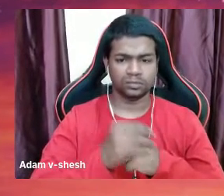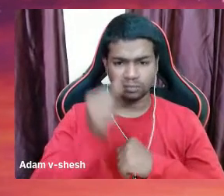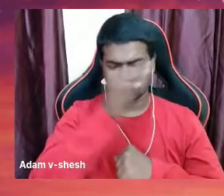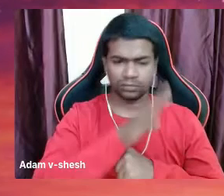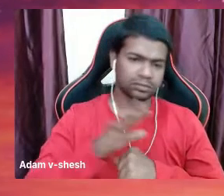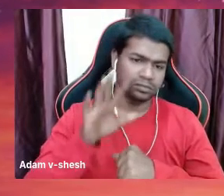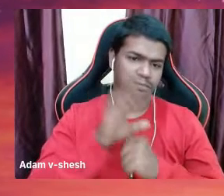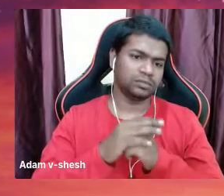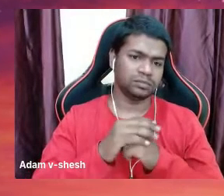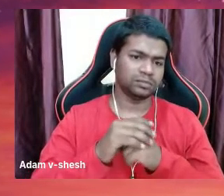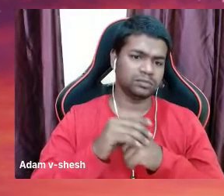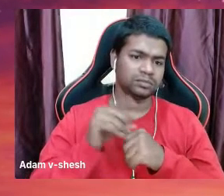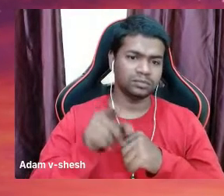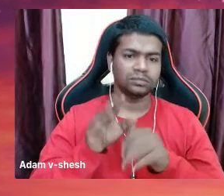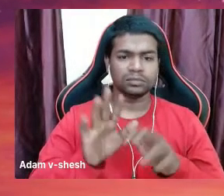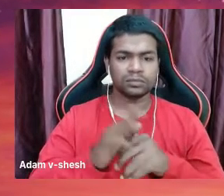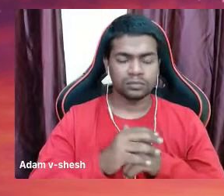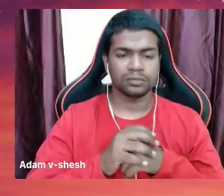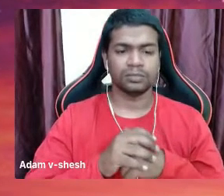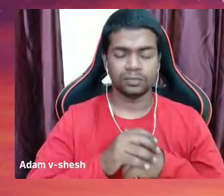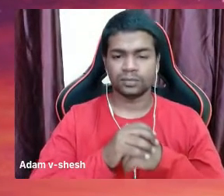at maybe all of these three layers.